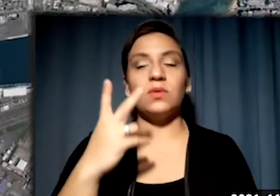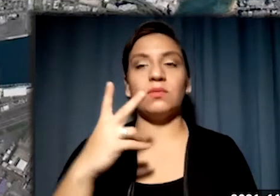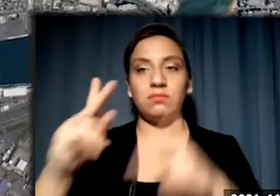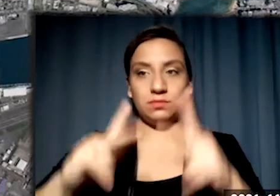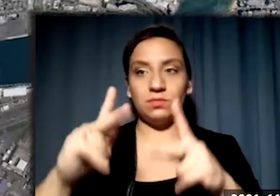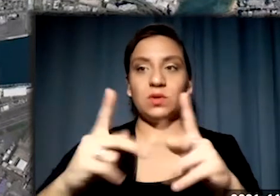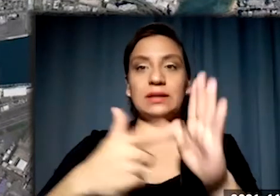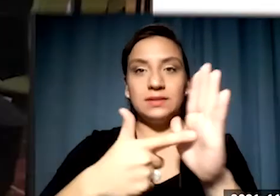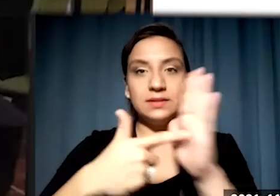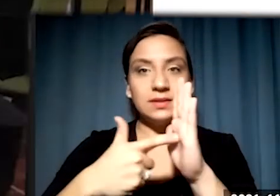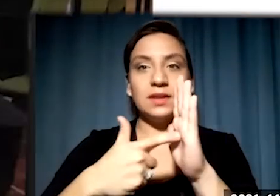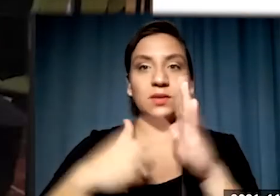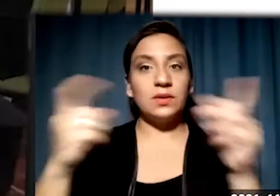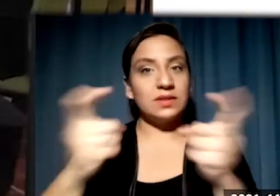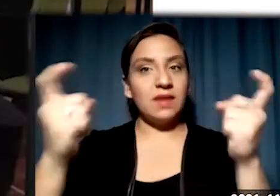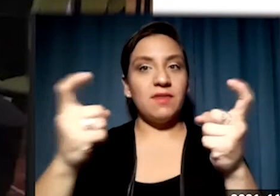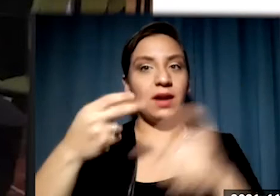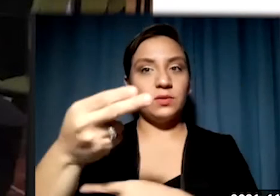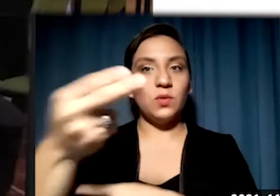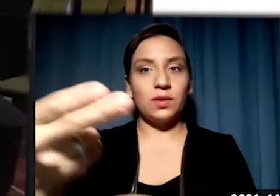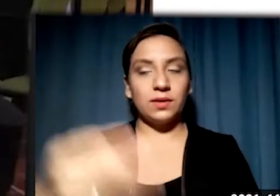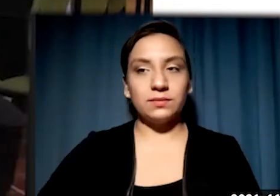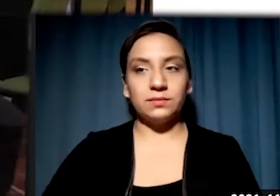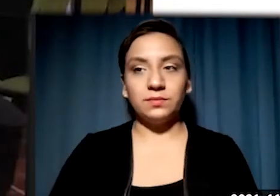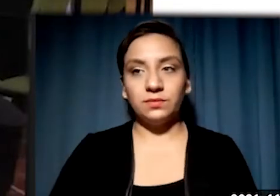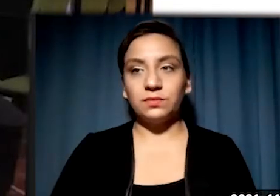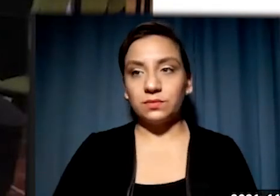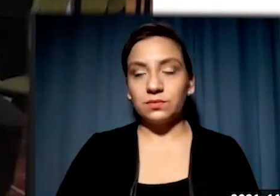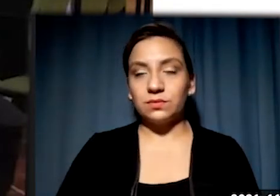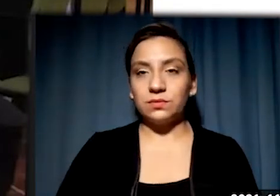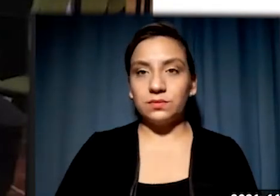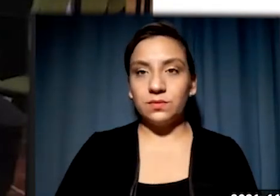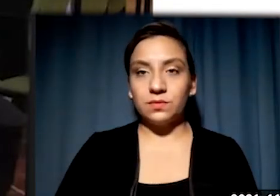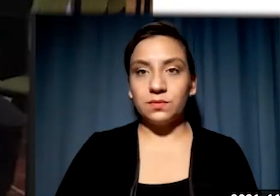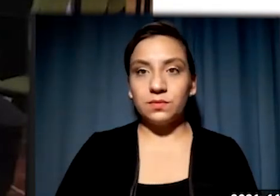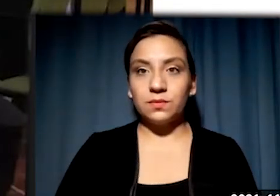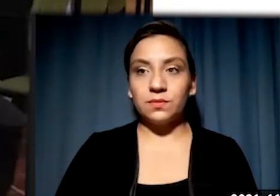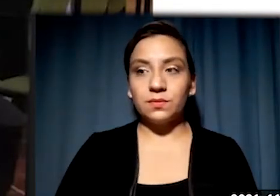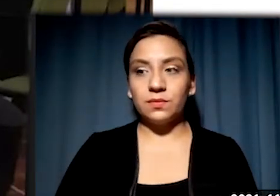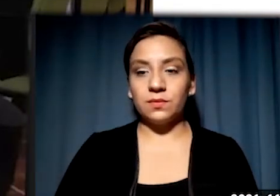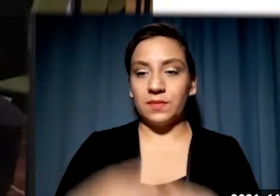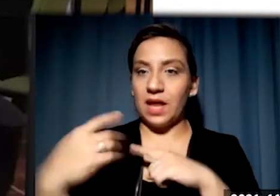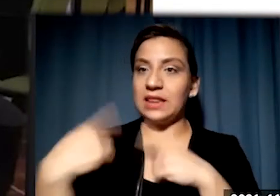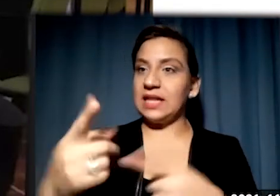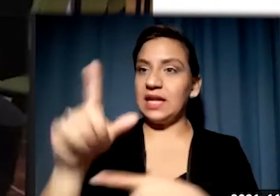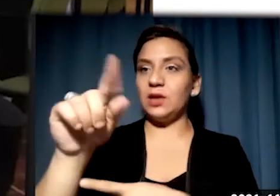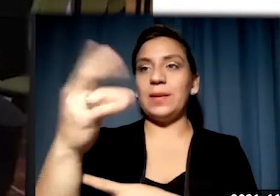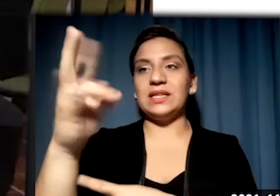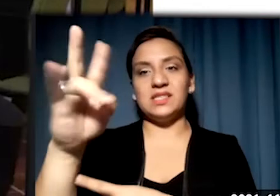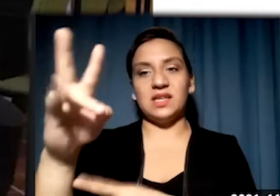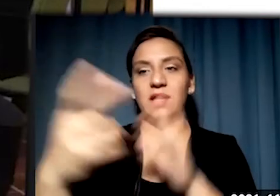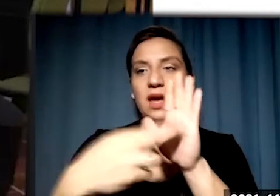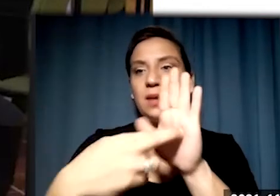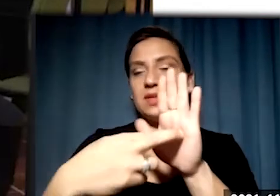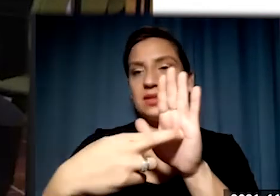history. Since the mid of 2017, I've represented PR SHPO on diverse encounters